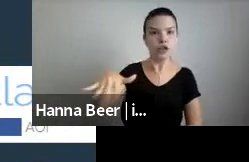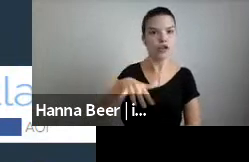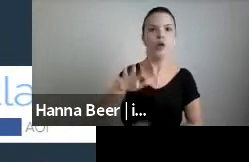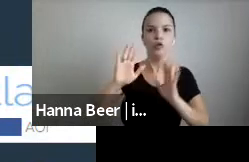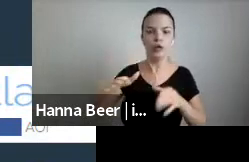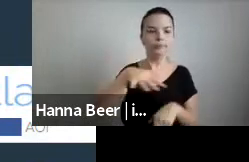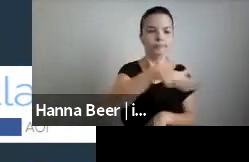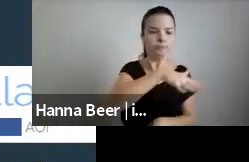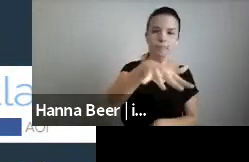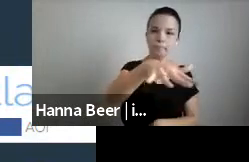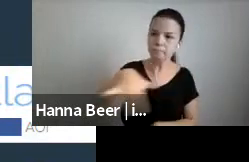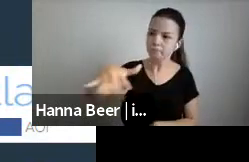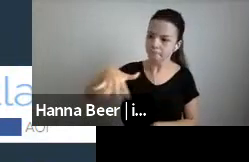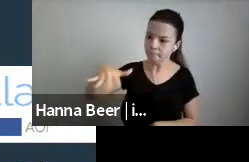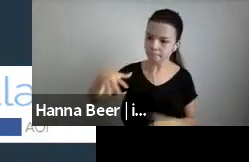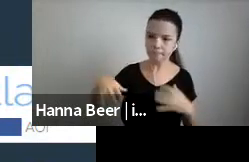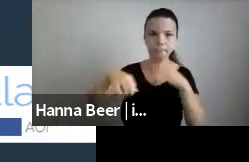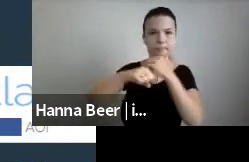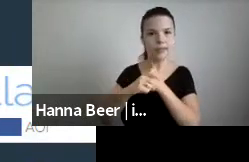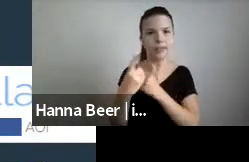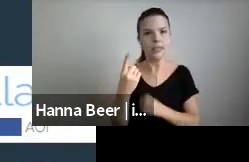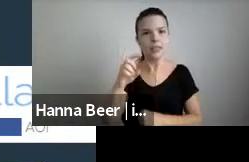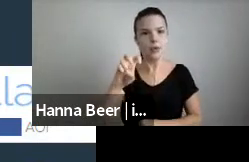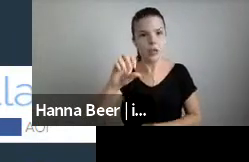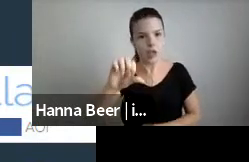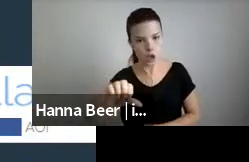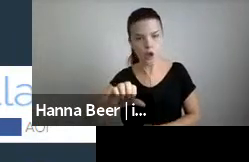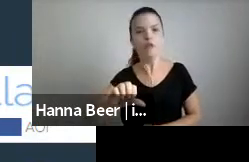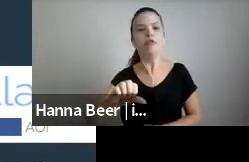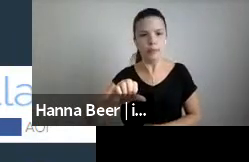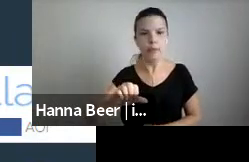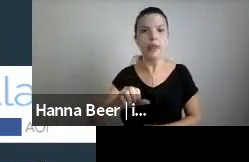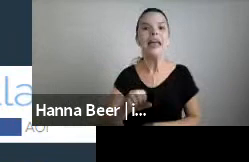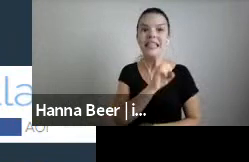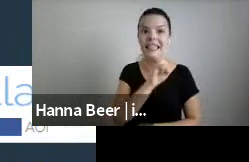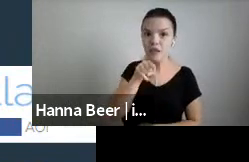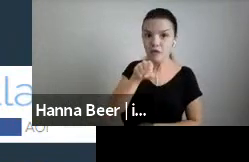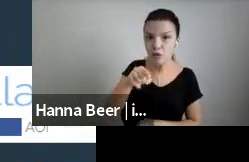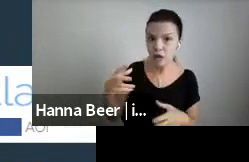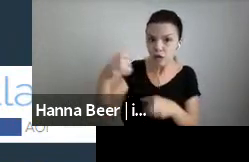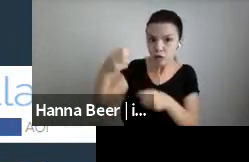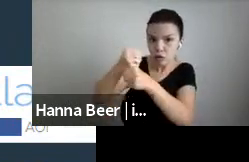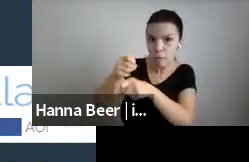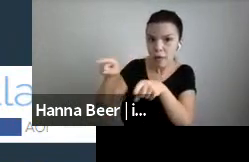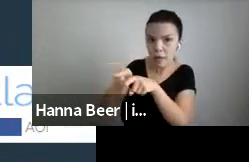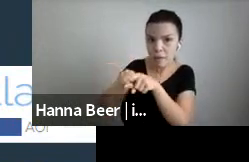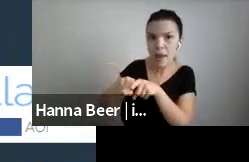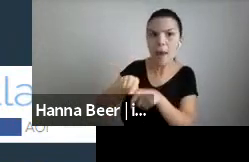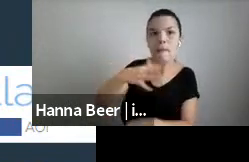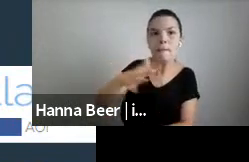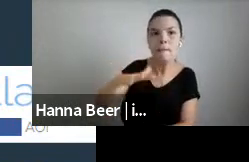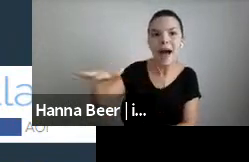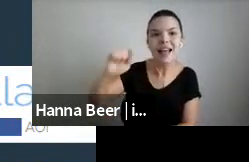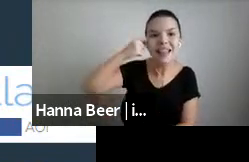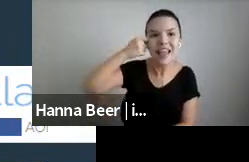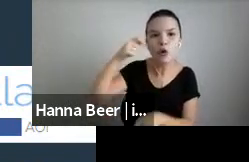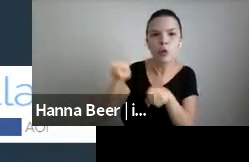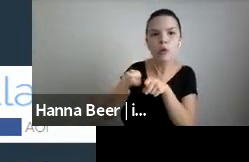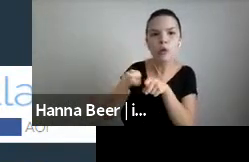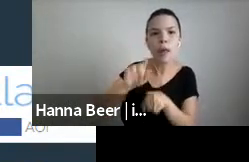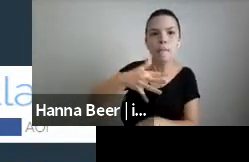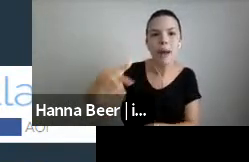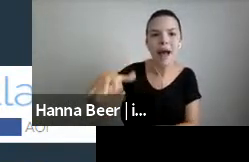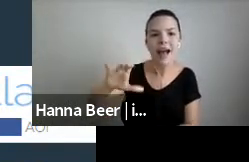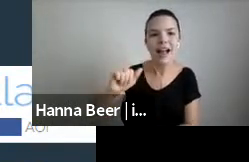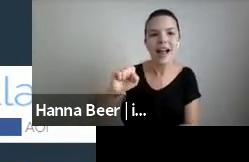identified, 173 if you include the Black Sea and the Caspian Sea, which will be